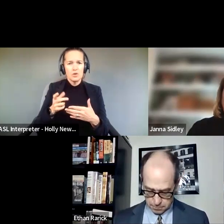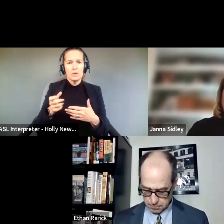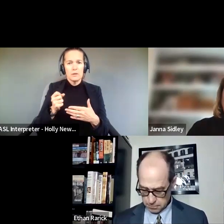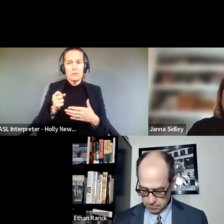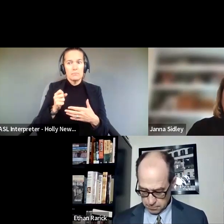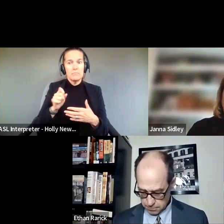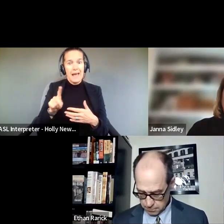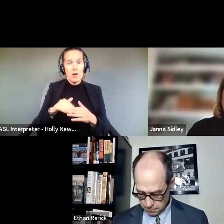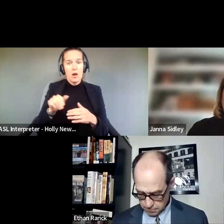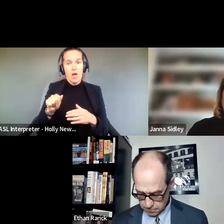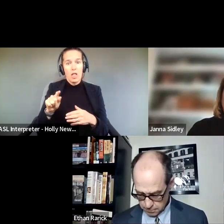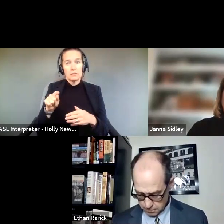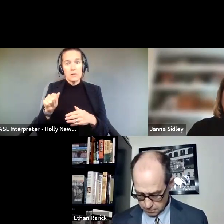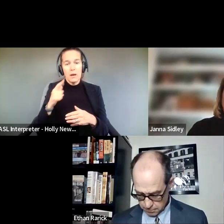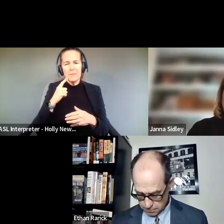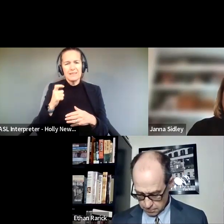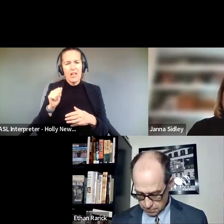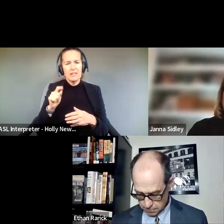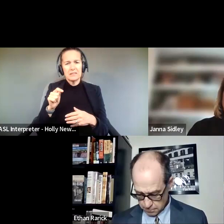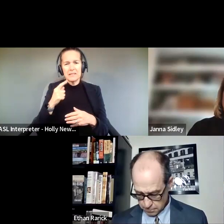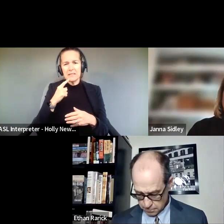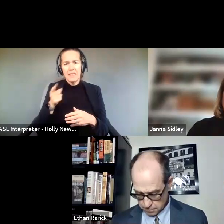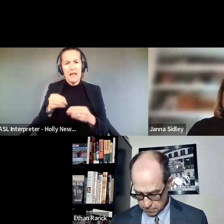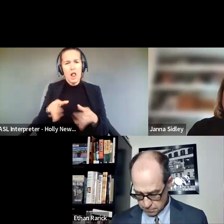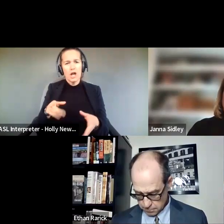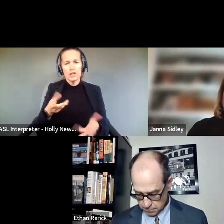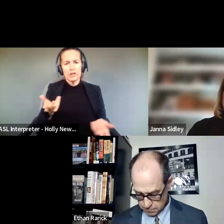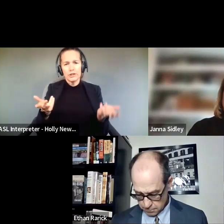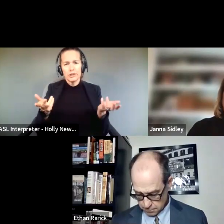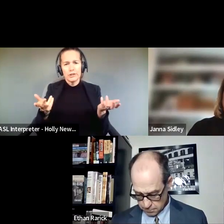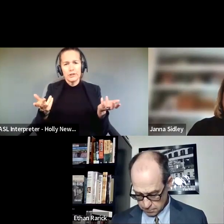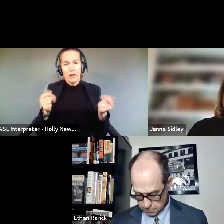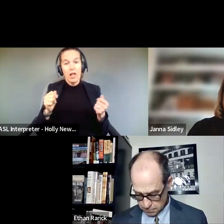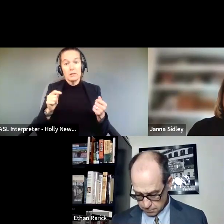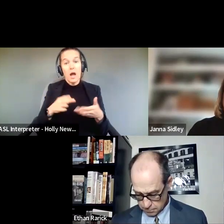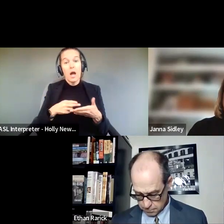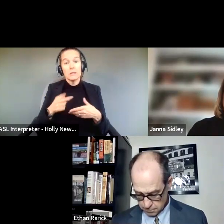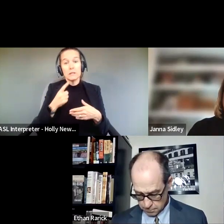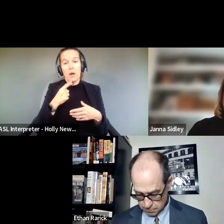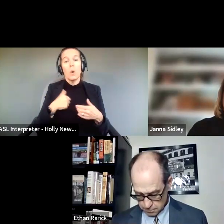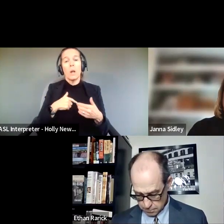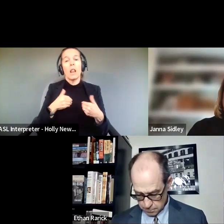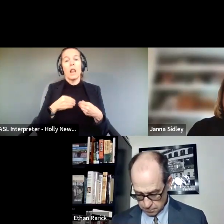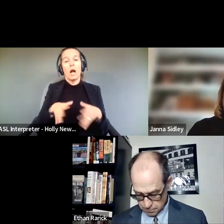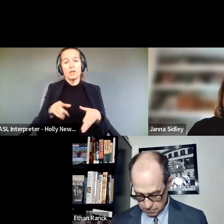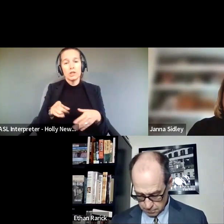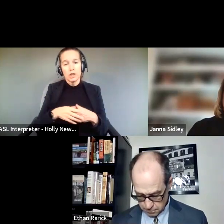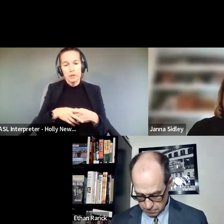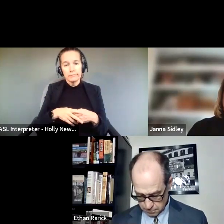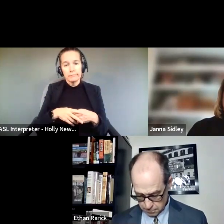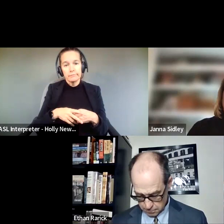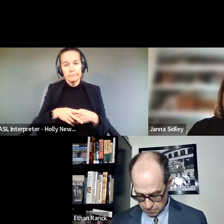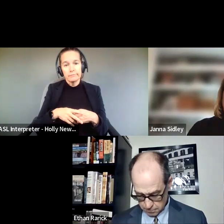because Alta said they lost her. Okay, Alta honestly said we lost her. Okay, this